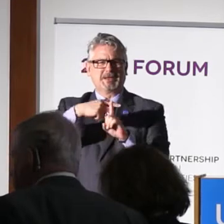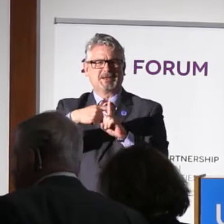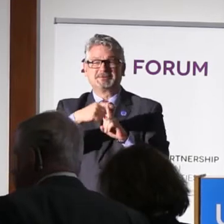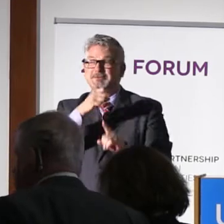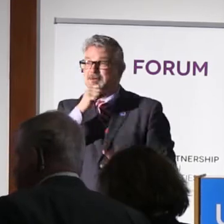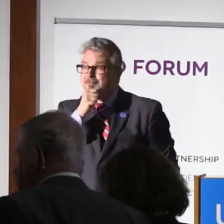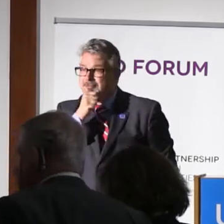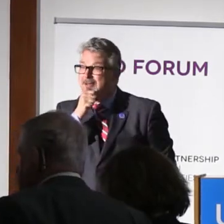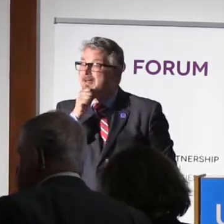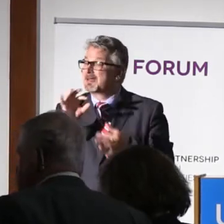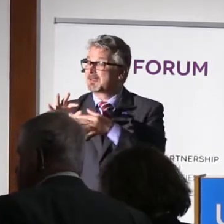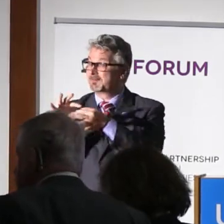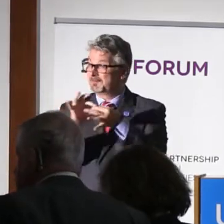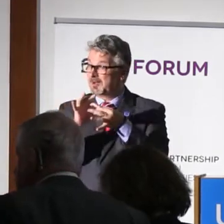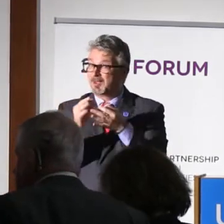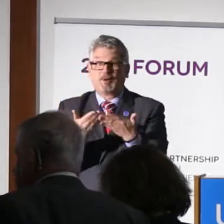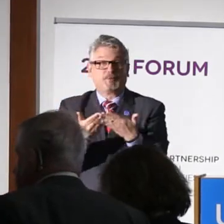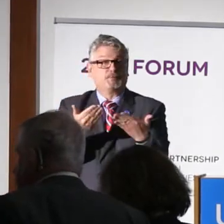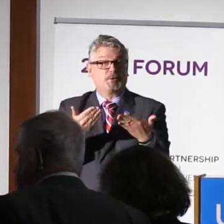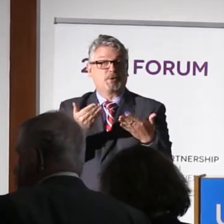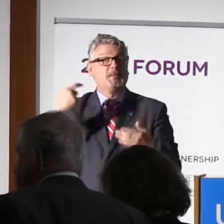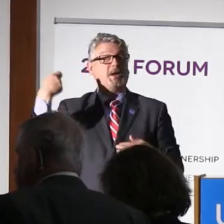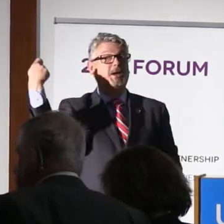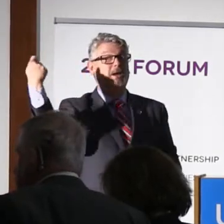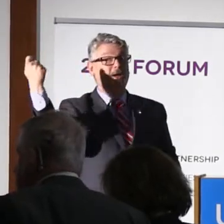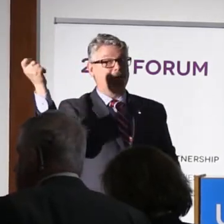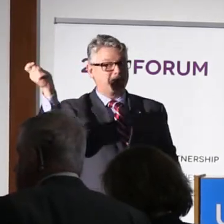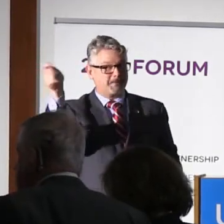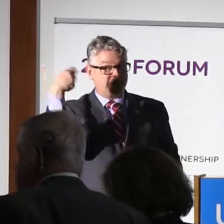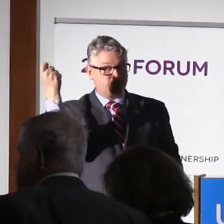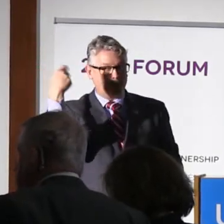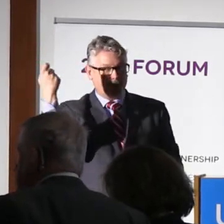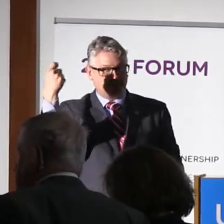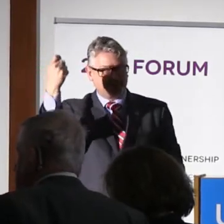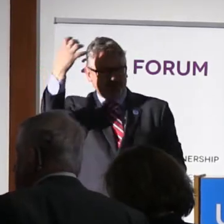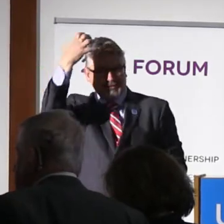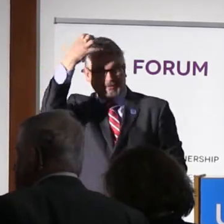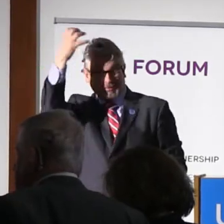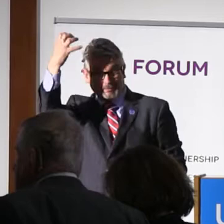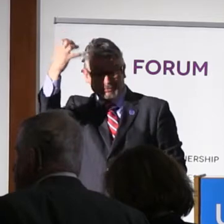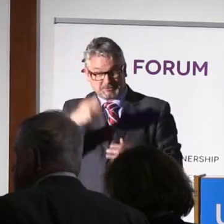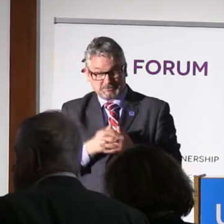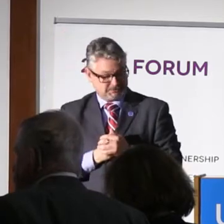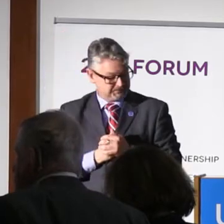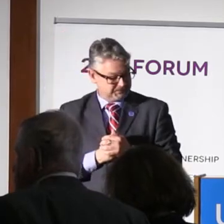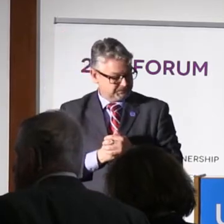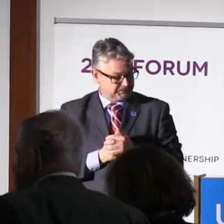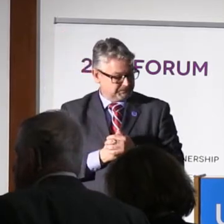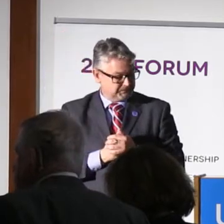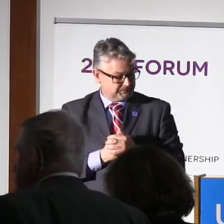the Minister of Disability and Elderly Affairs from the government of Malawi.